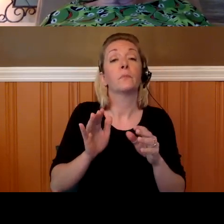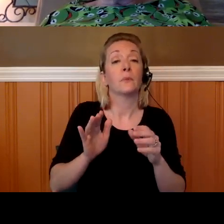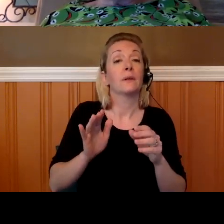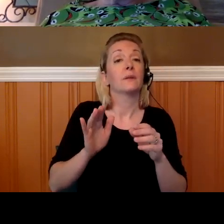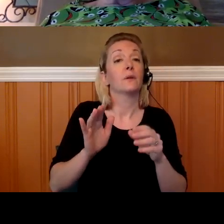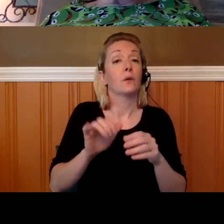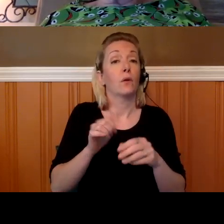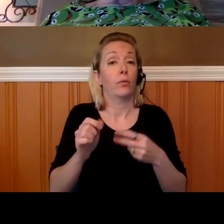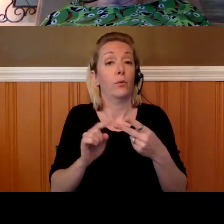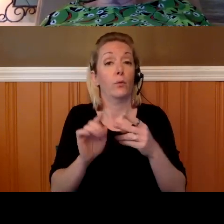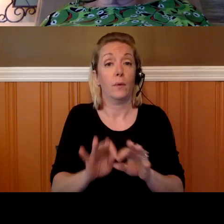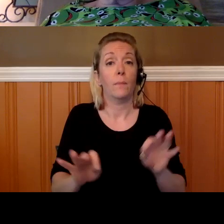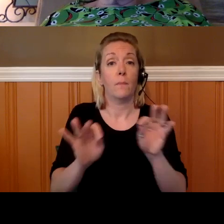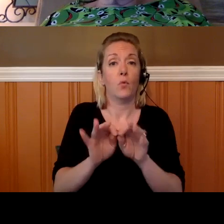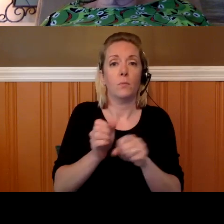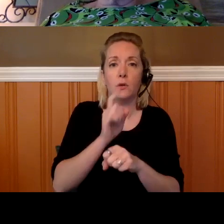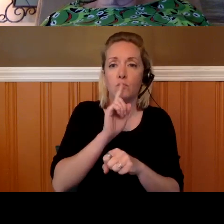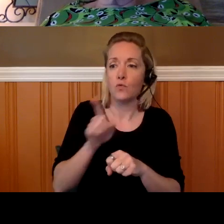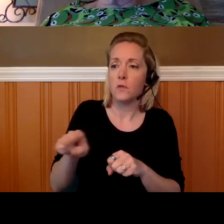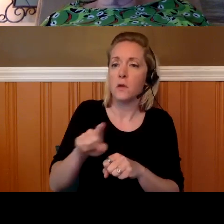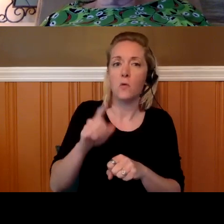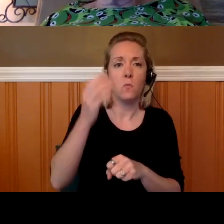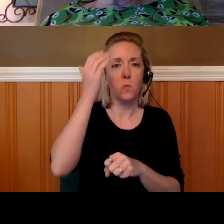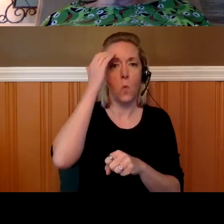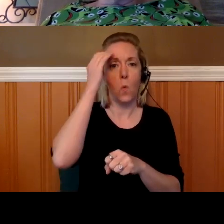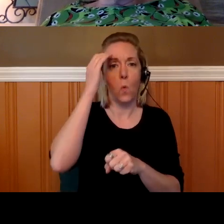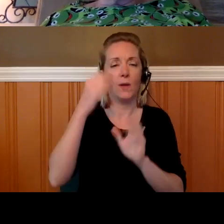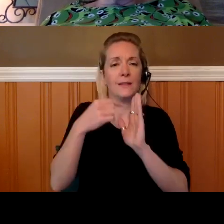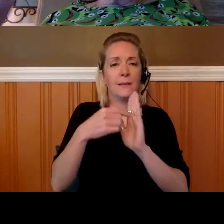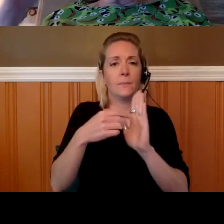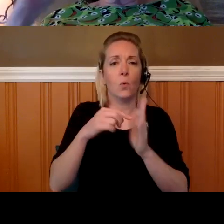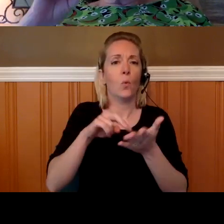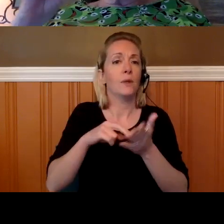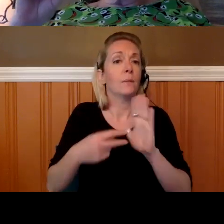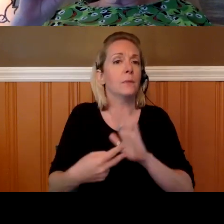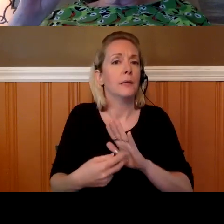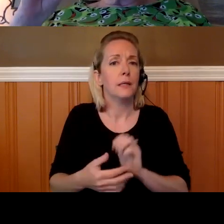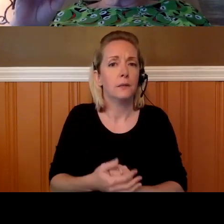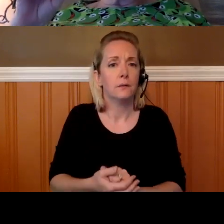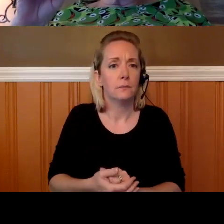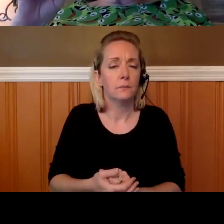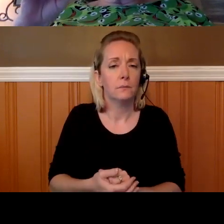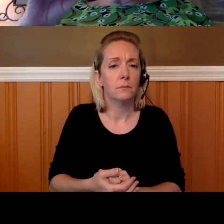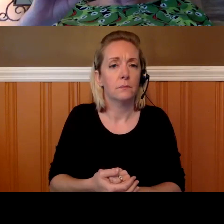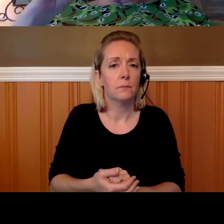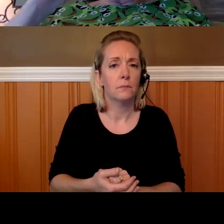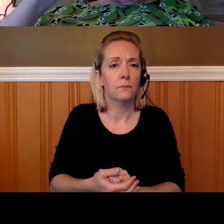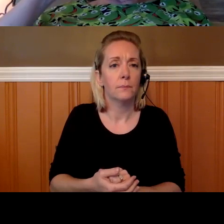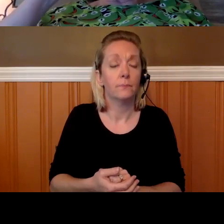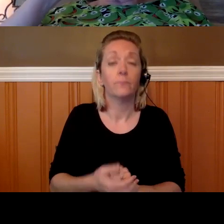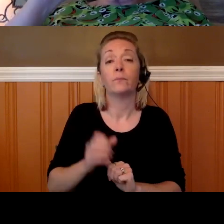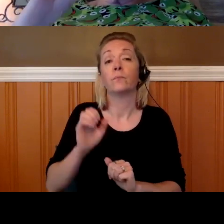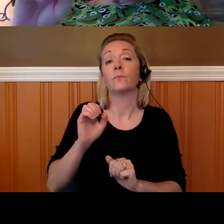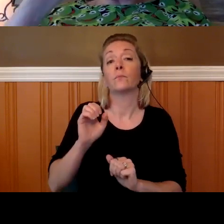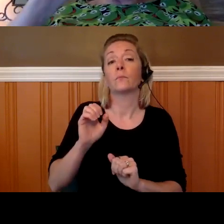they're actually put on a device, or you put only a few on the device and you teach